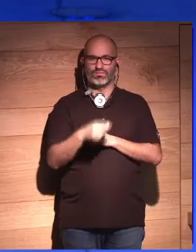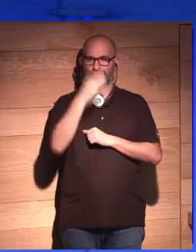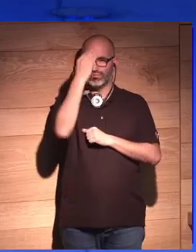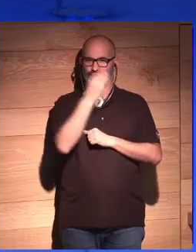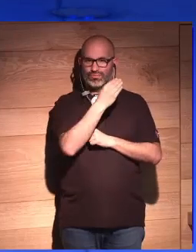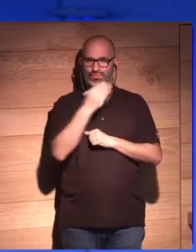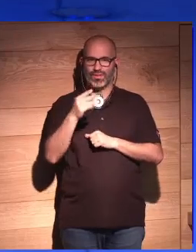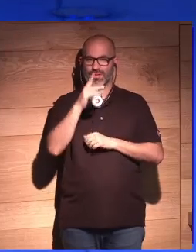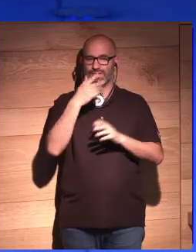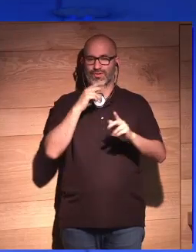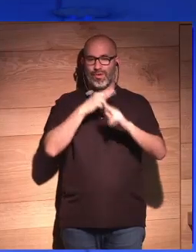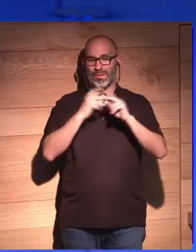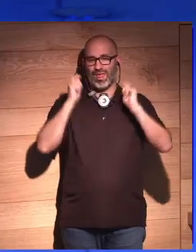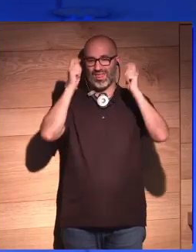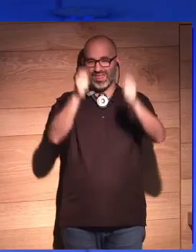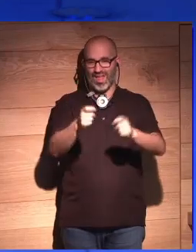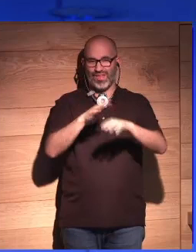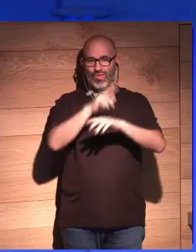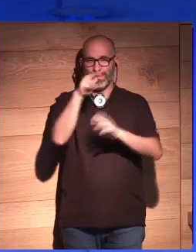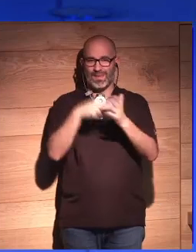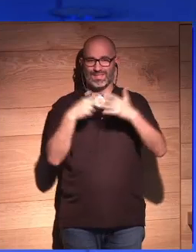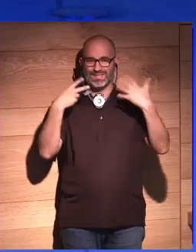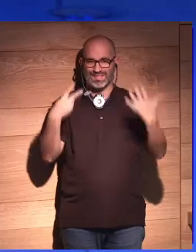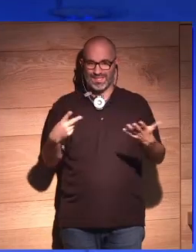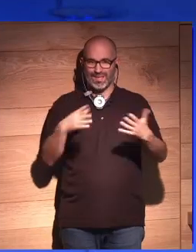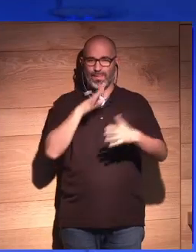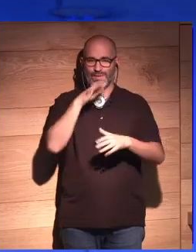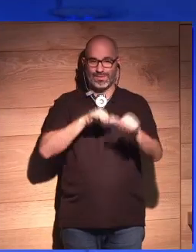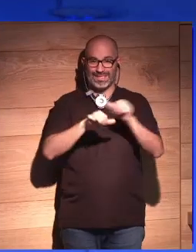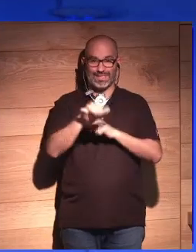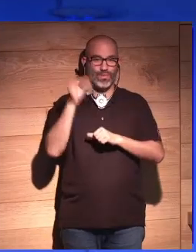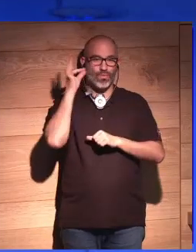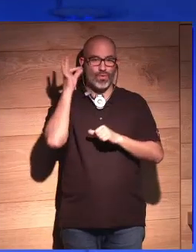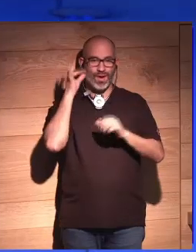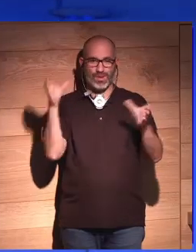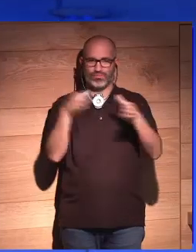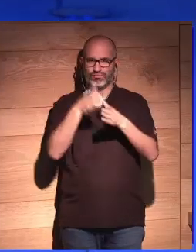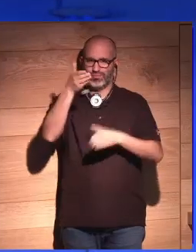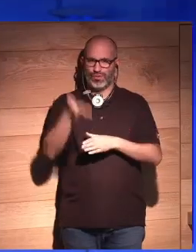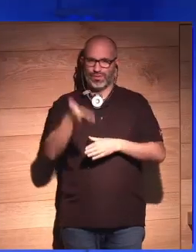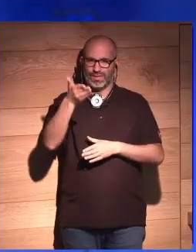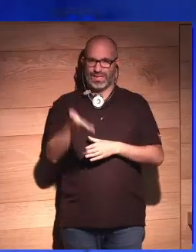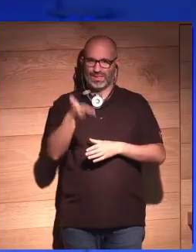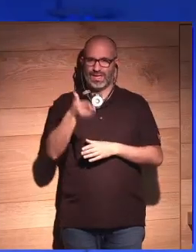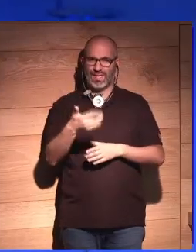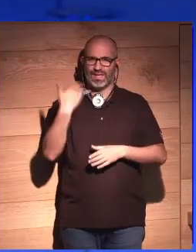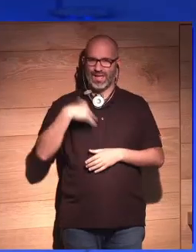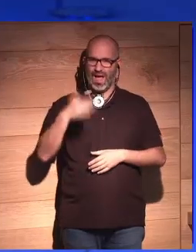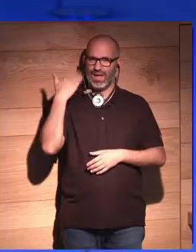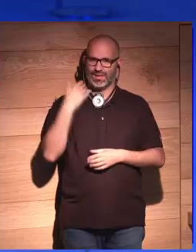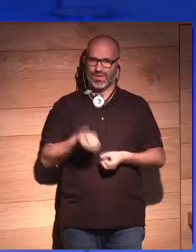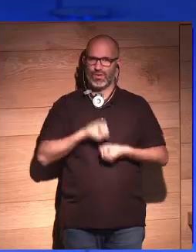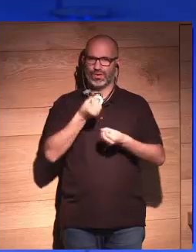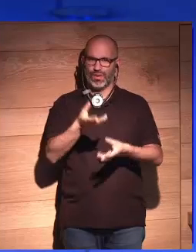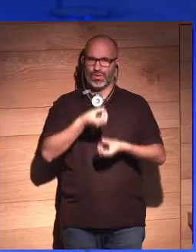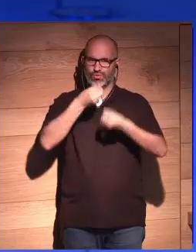women. I'm really going to tell you the story, the history of New Frontier through the lens of the women that were there, since I'm here at Cine por Mujeres.